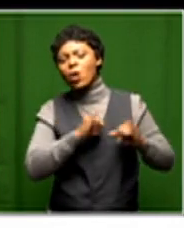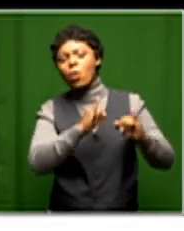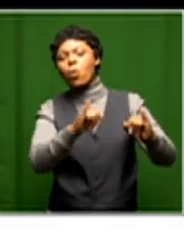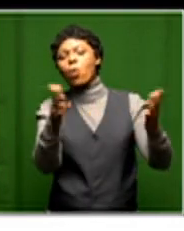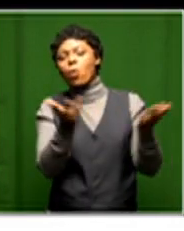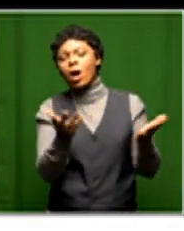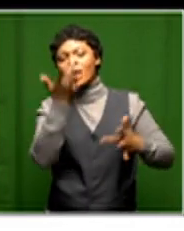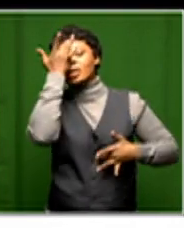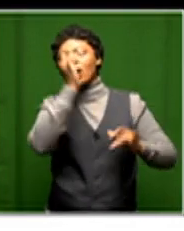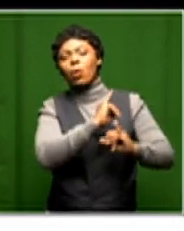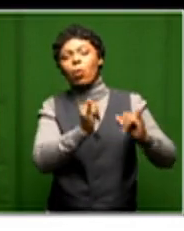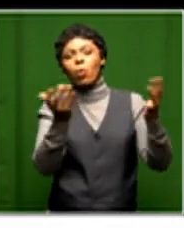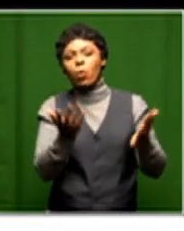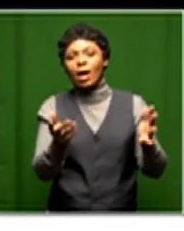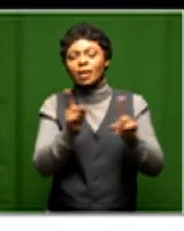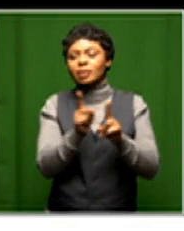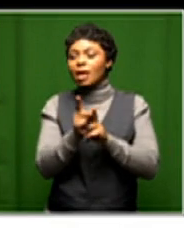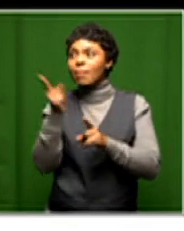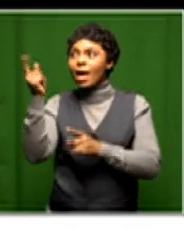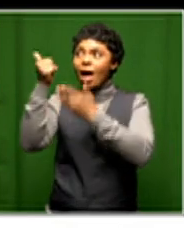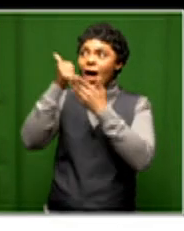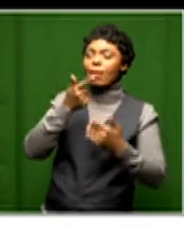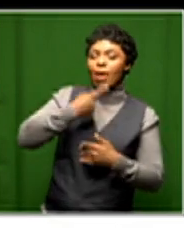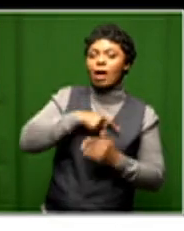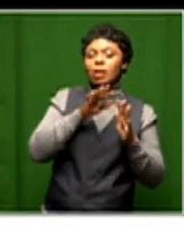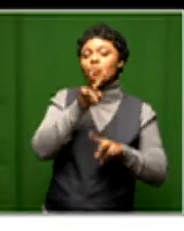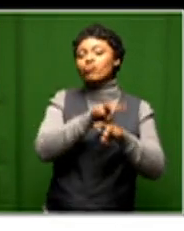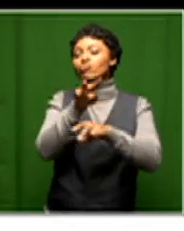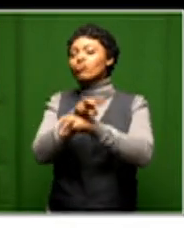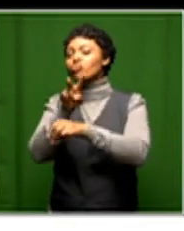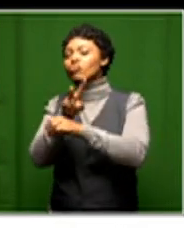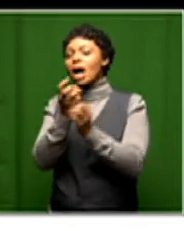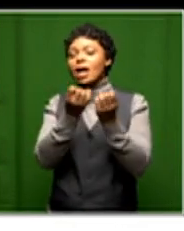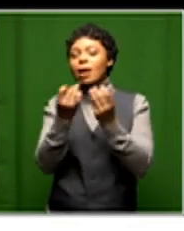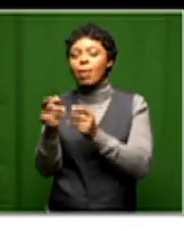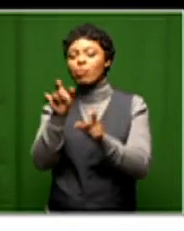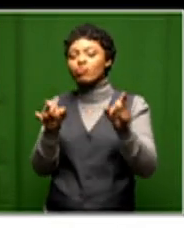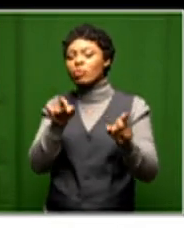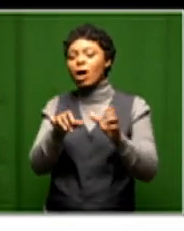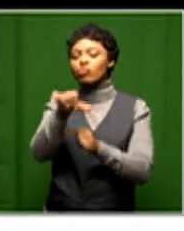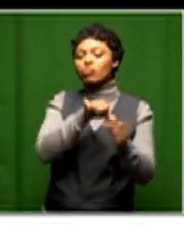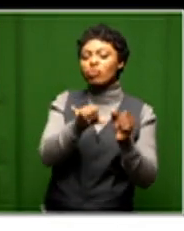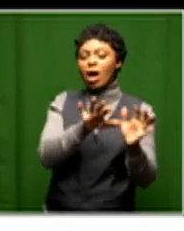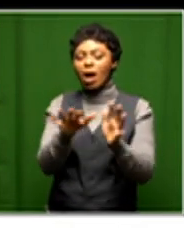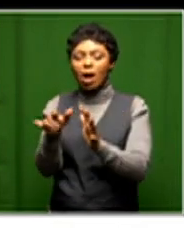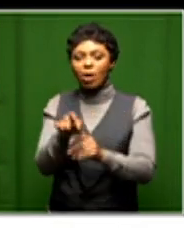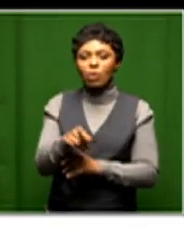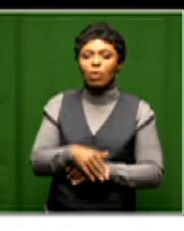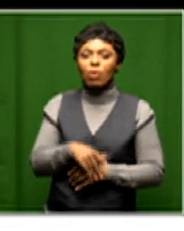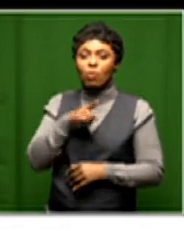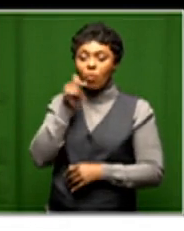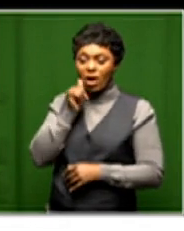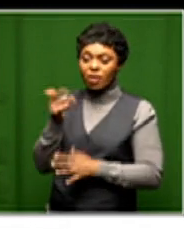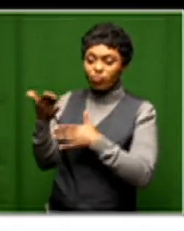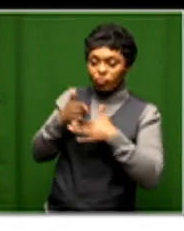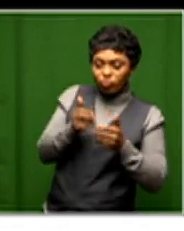distancing and number of good benefits by space science to the health